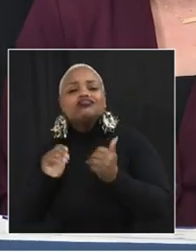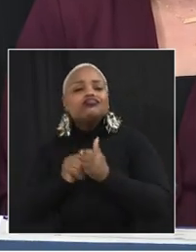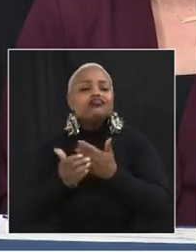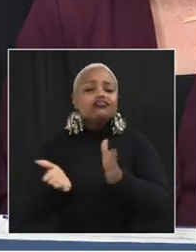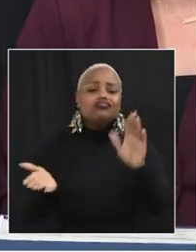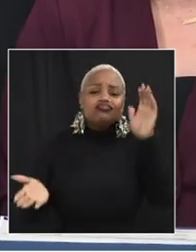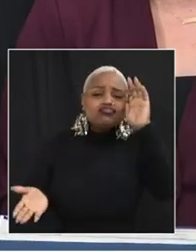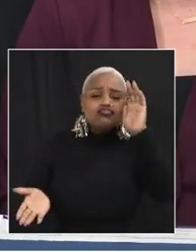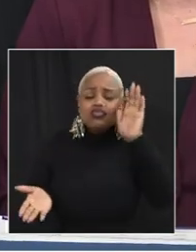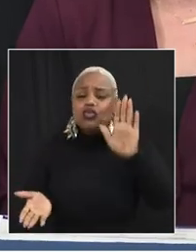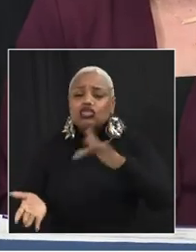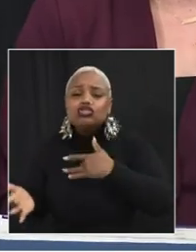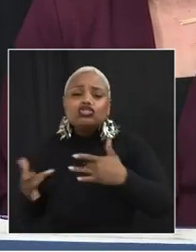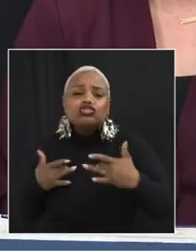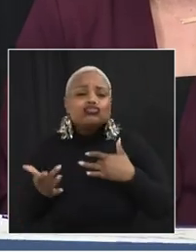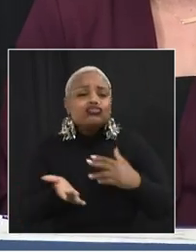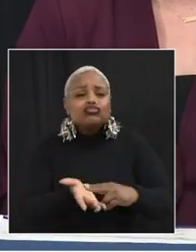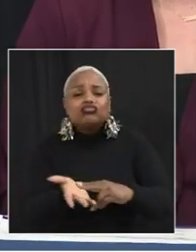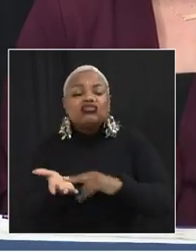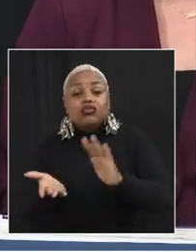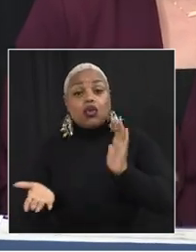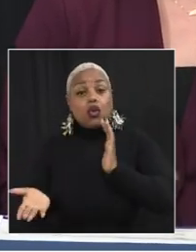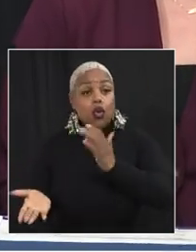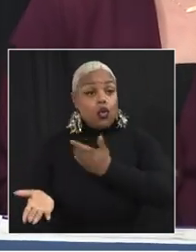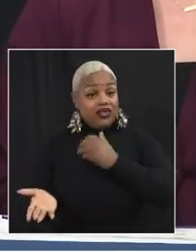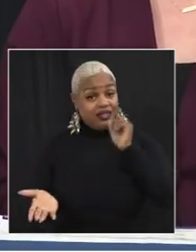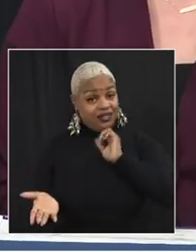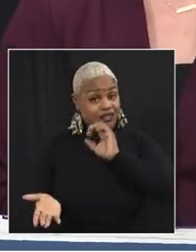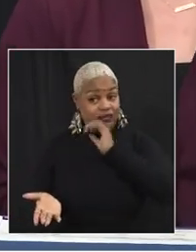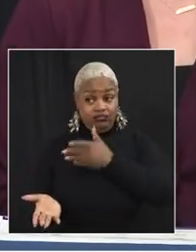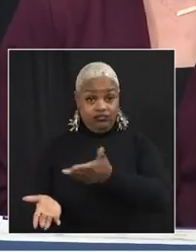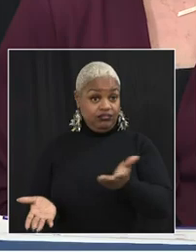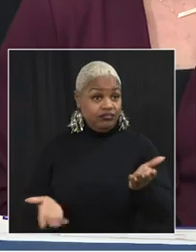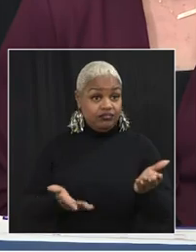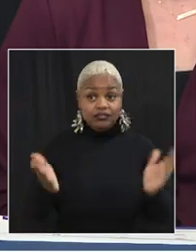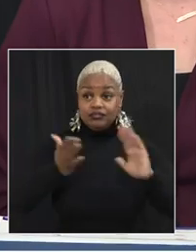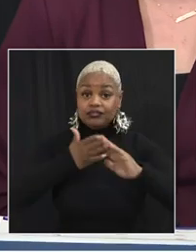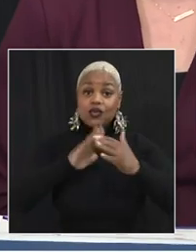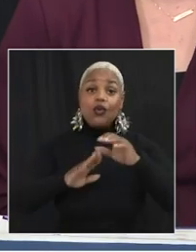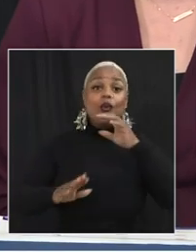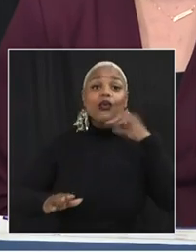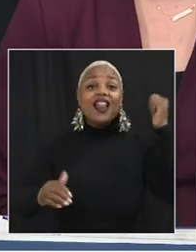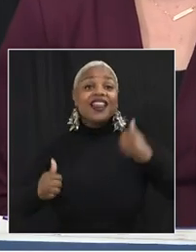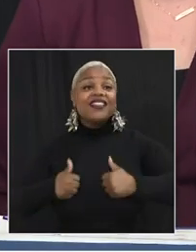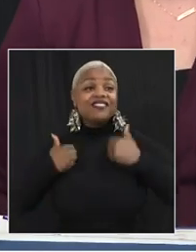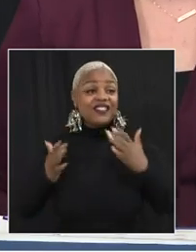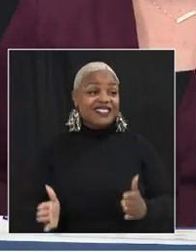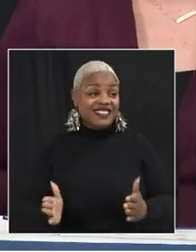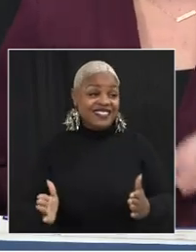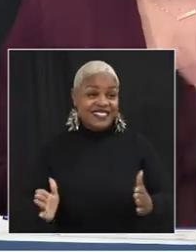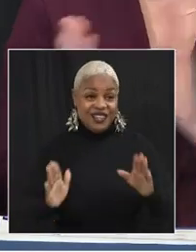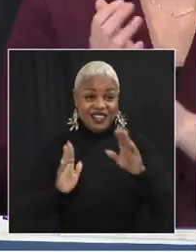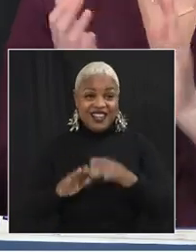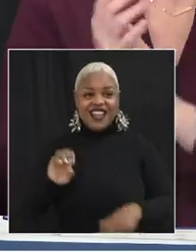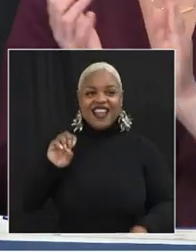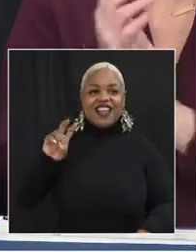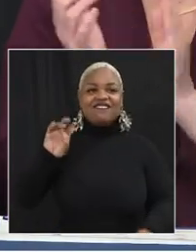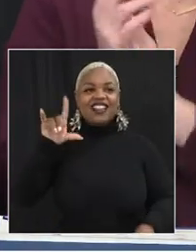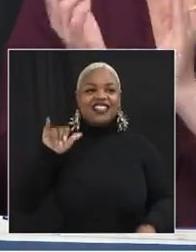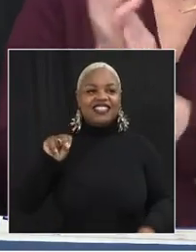from our city's oldest residents. And I see Miss Evelyn is in the house at Model Cities, who's 105 years